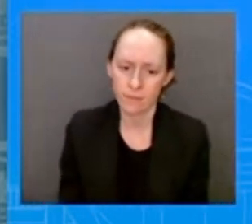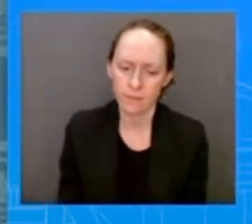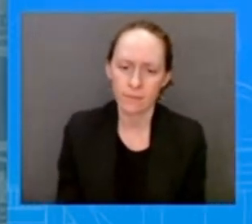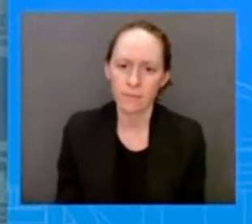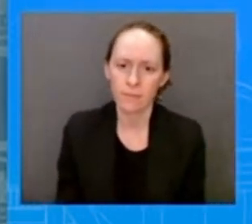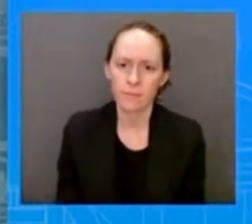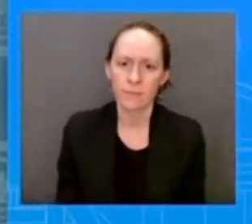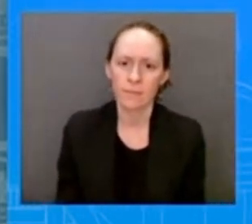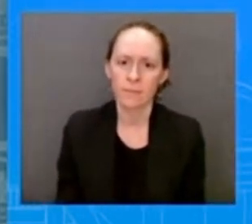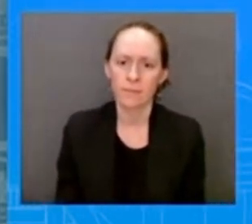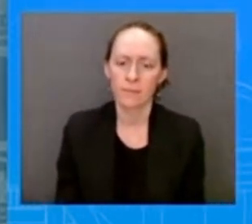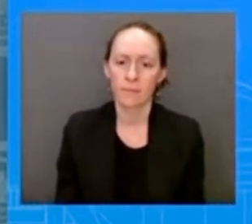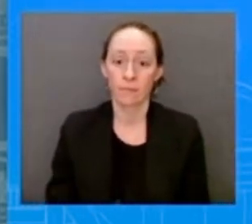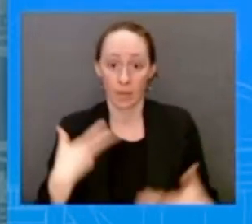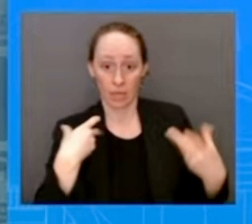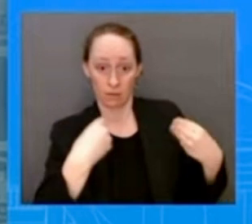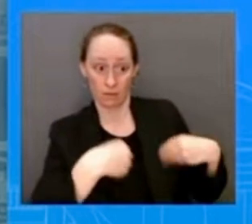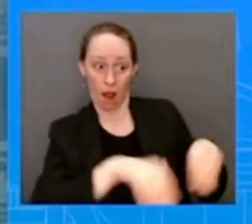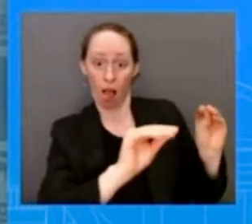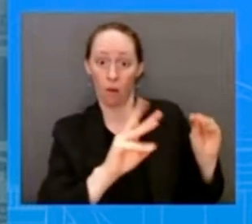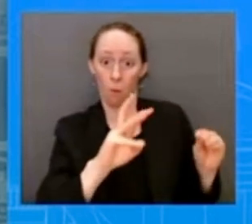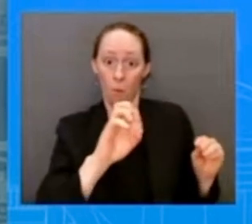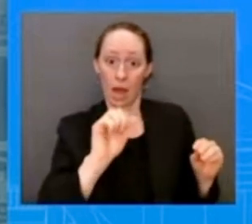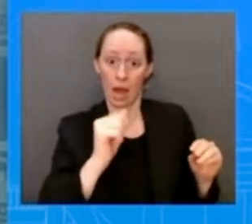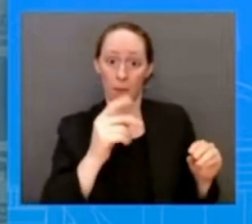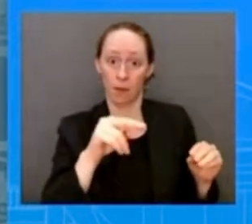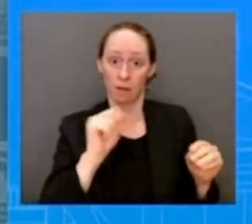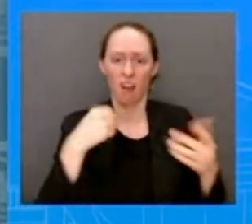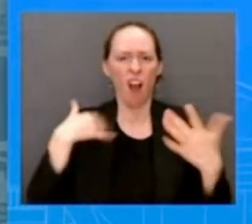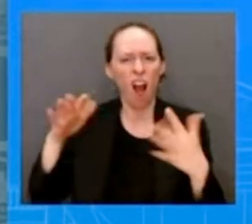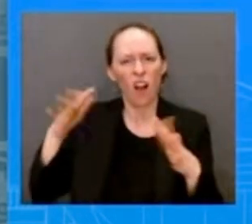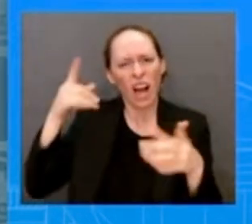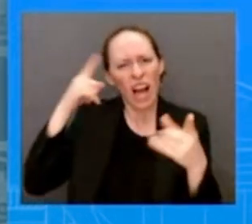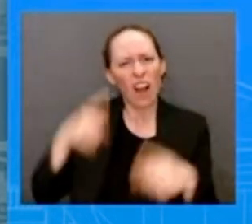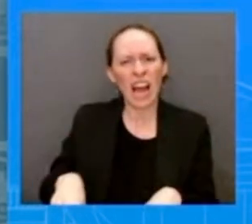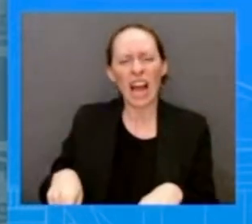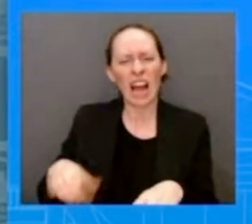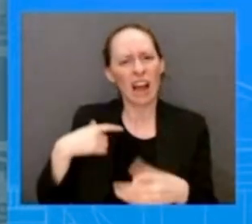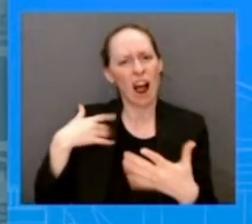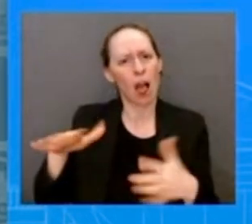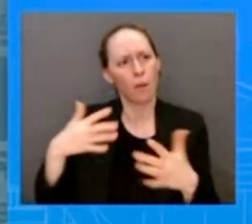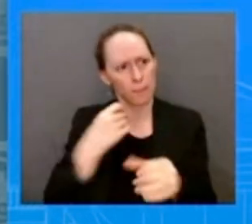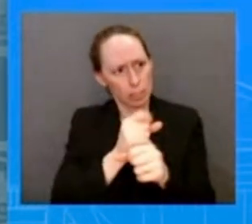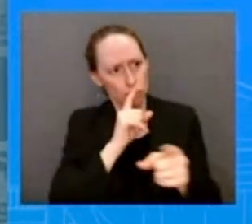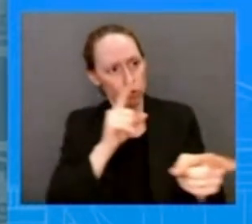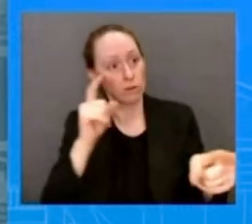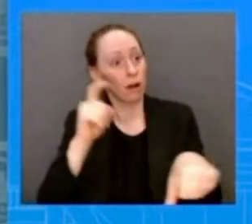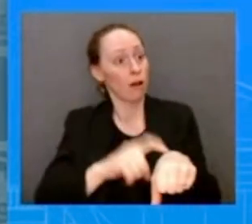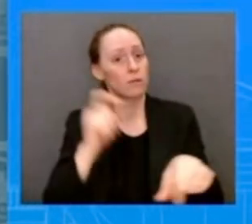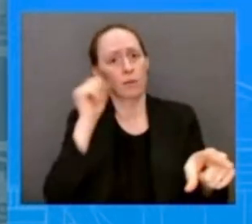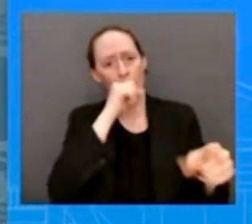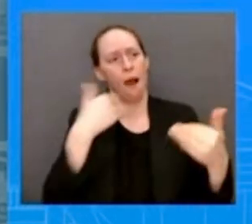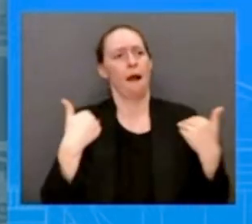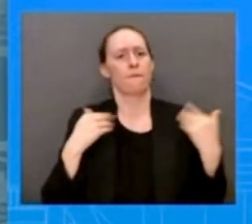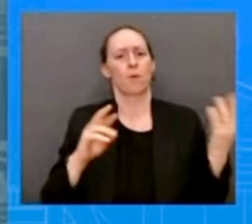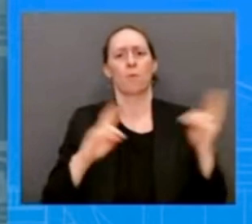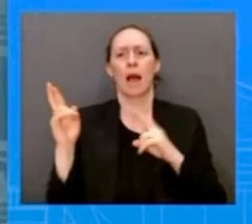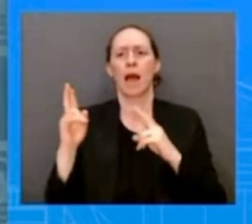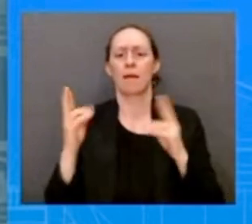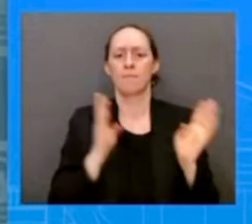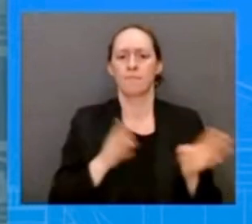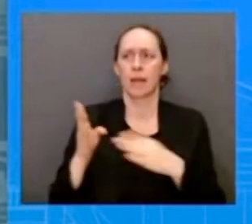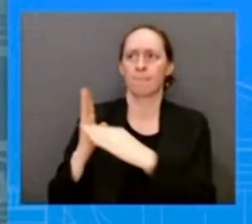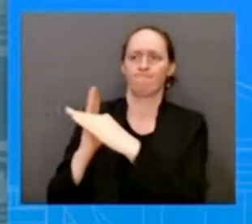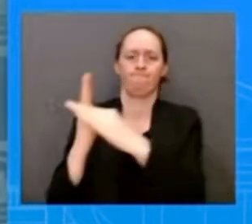that Taiwan has sufficient self-defense capability. These munitions designed for F-16 aircraft will exactly help do that. And as